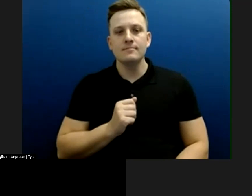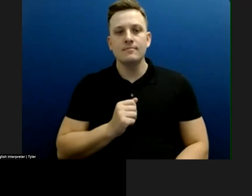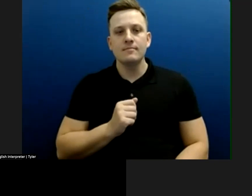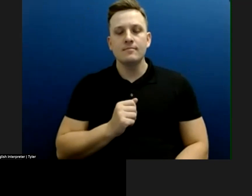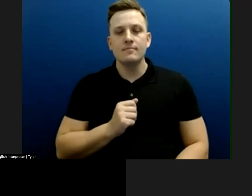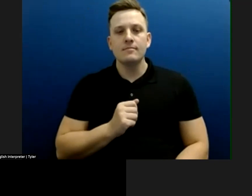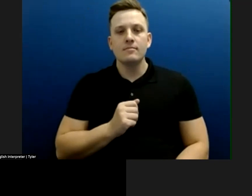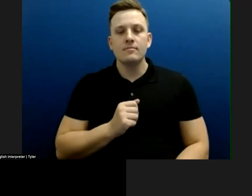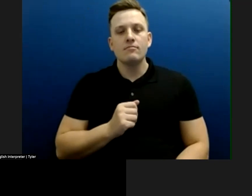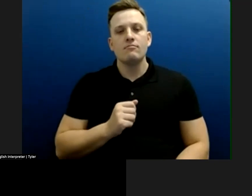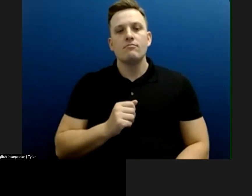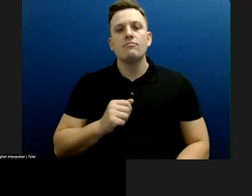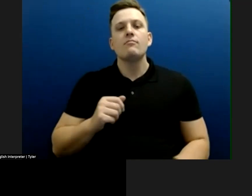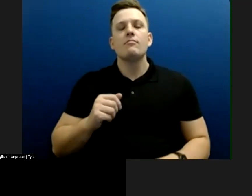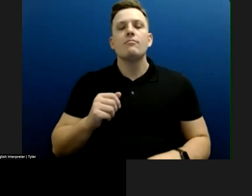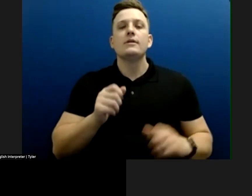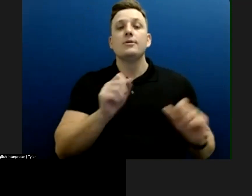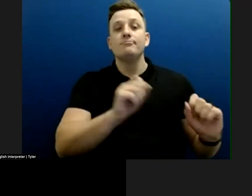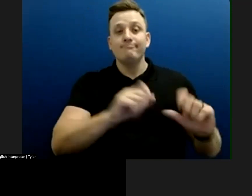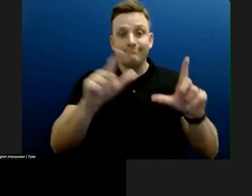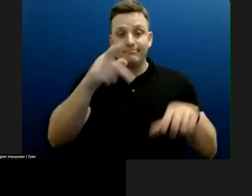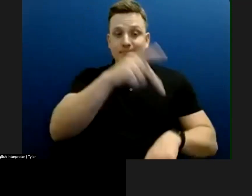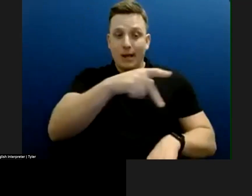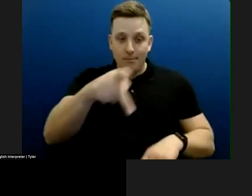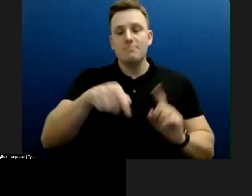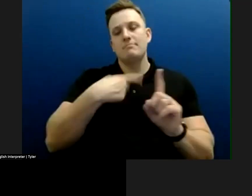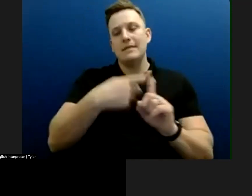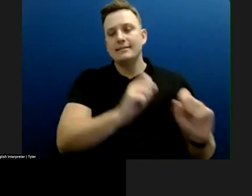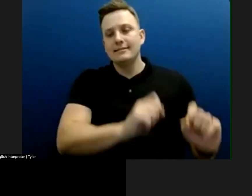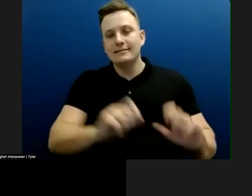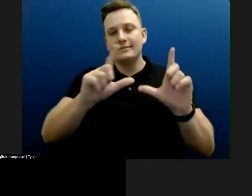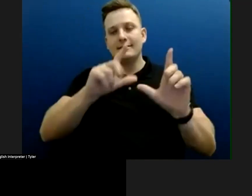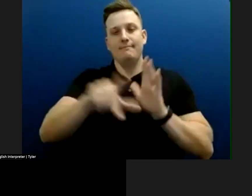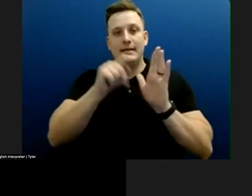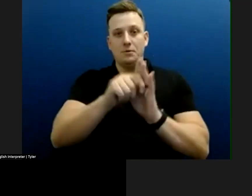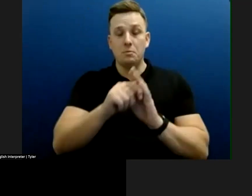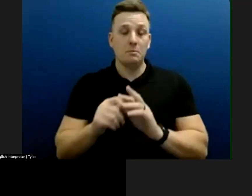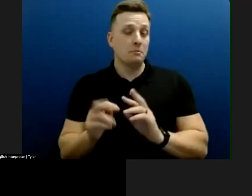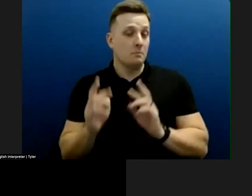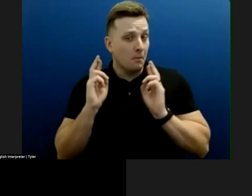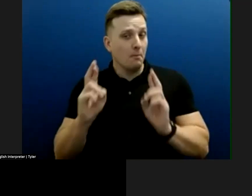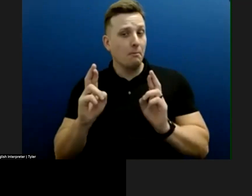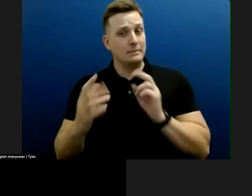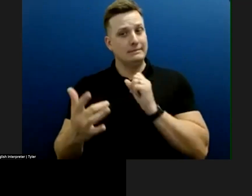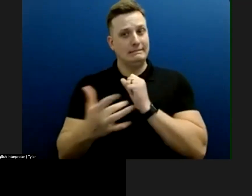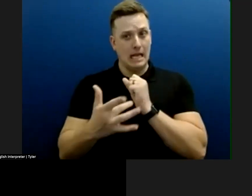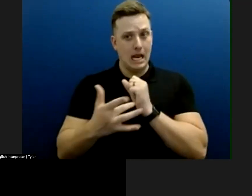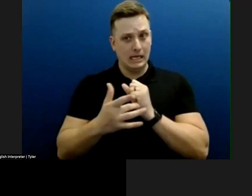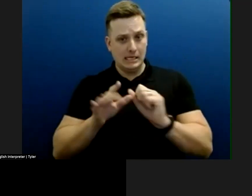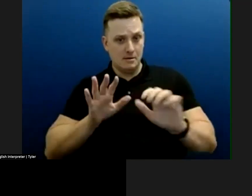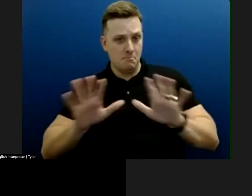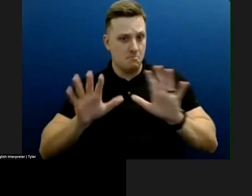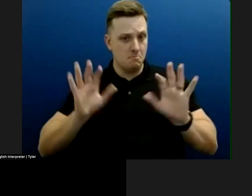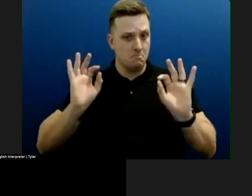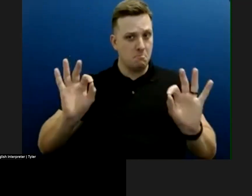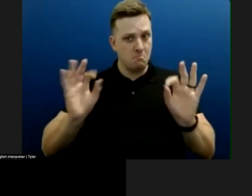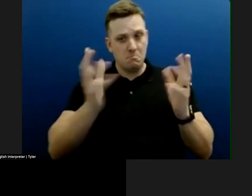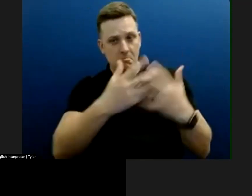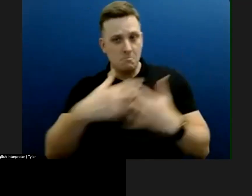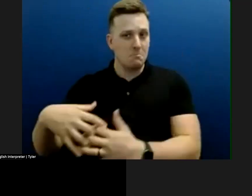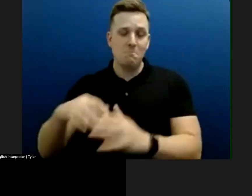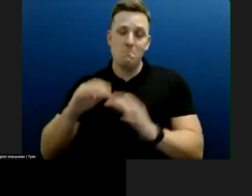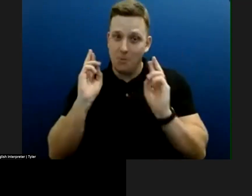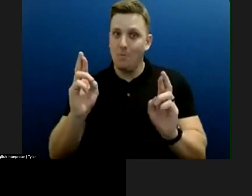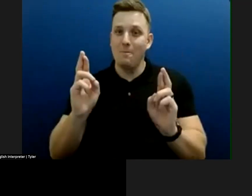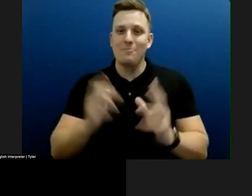I will also show some film throughout, so hopefully the technical aspects will all work. So I'm